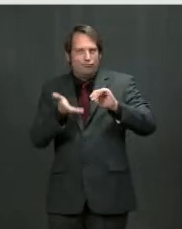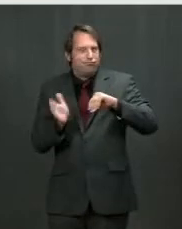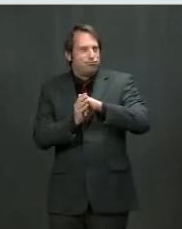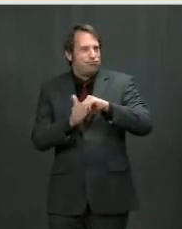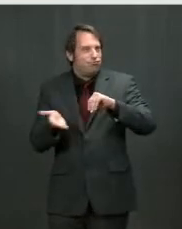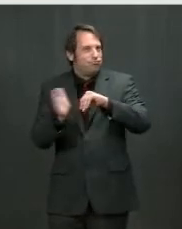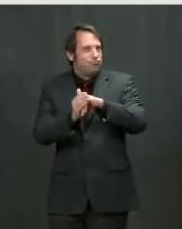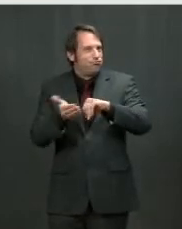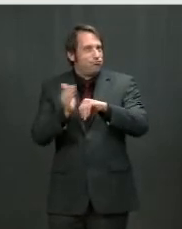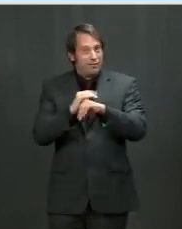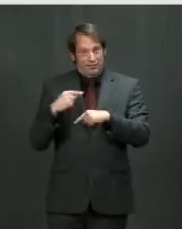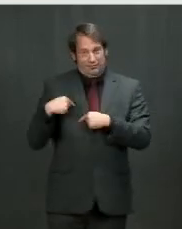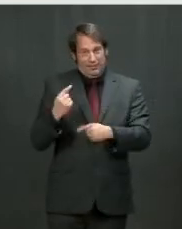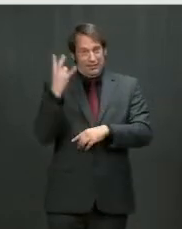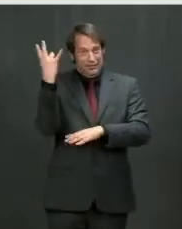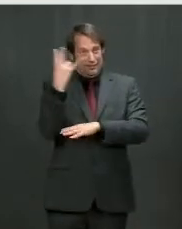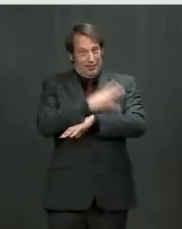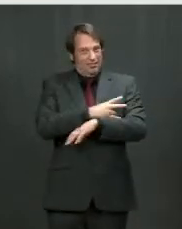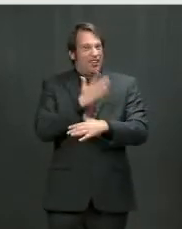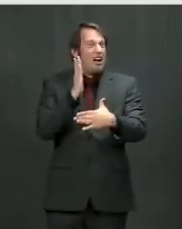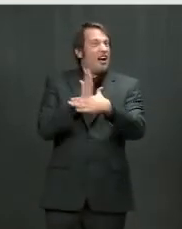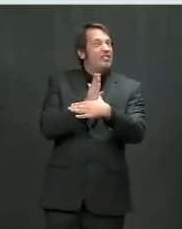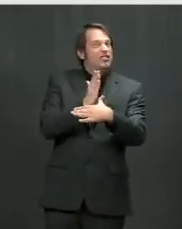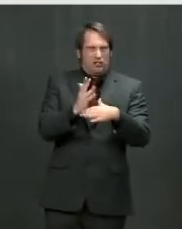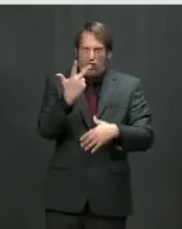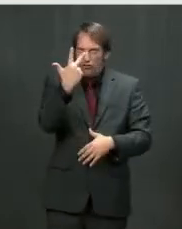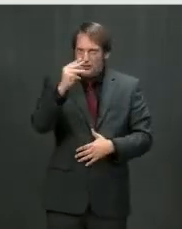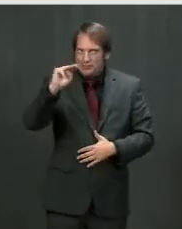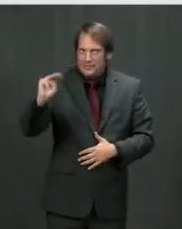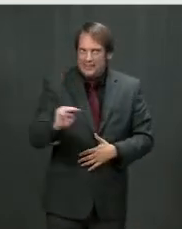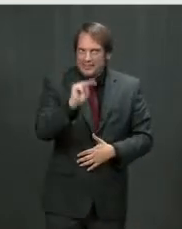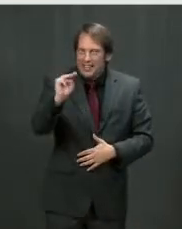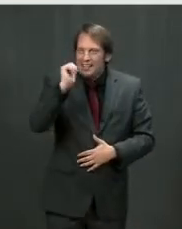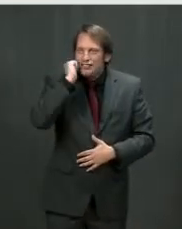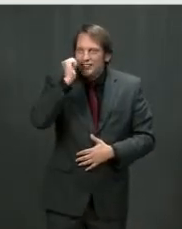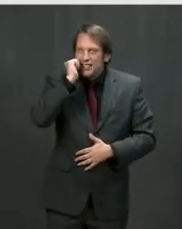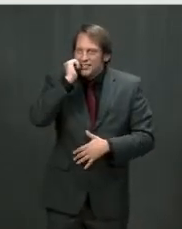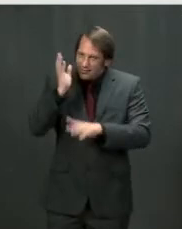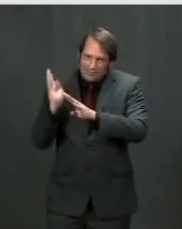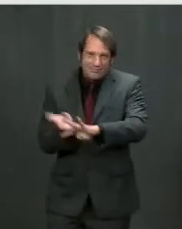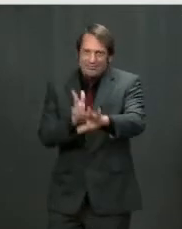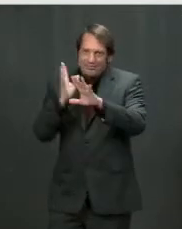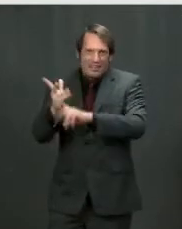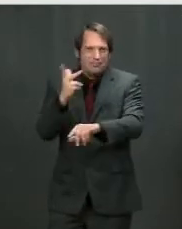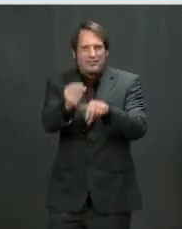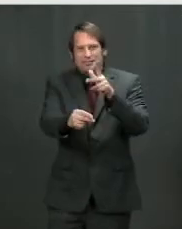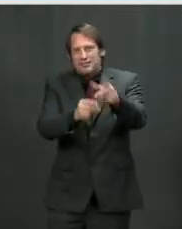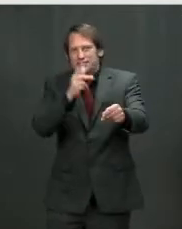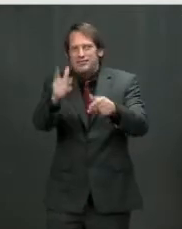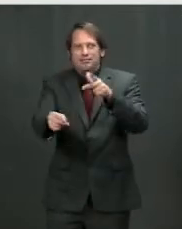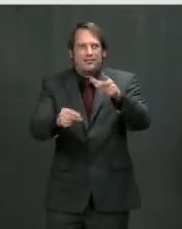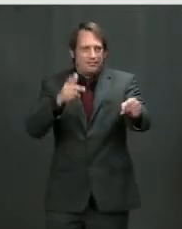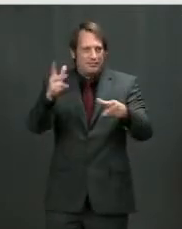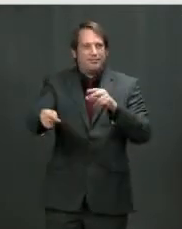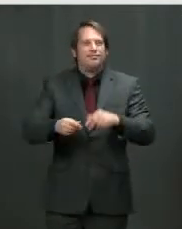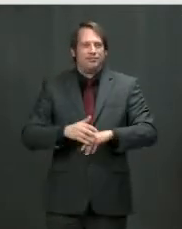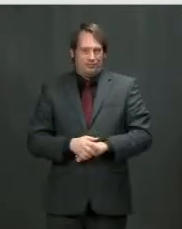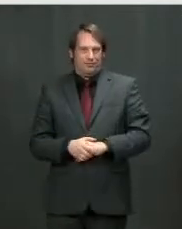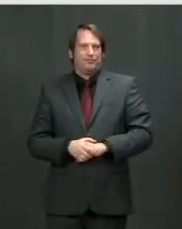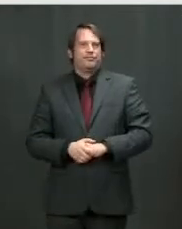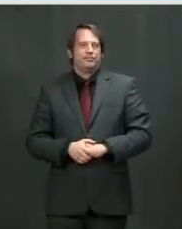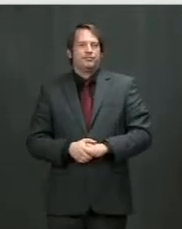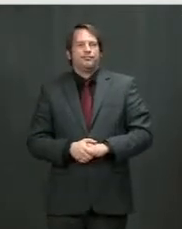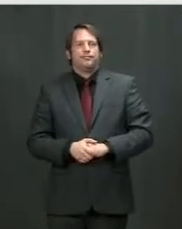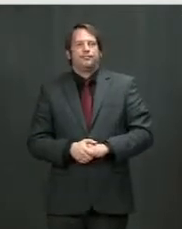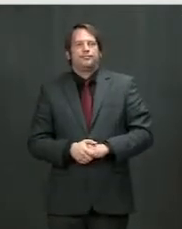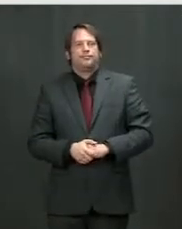of nearly 3 million vaccinations delivered daily, up 8% from the prior 7-day period. While these